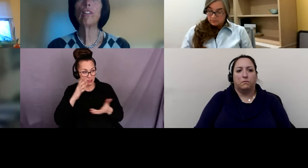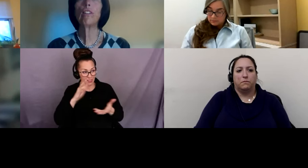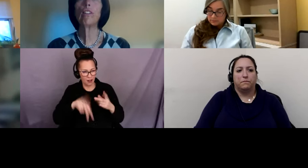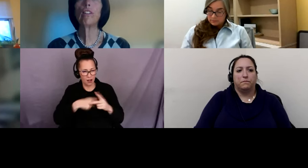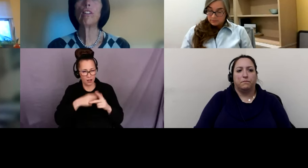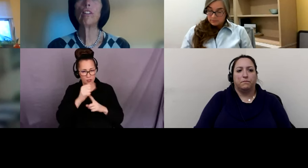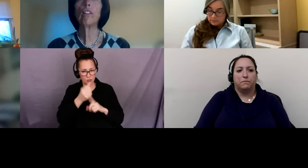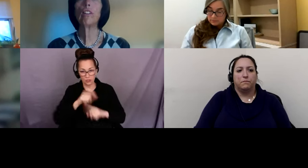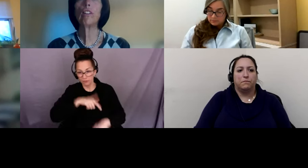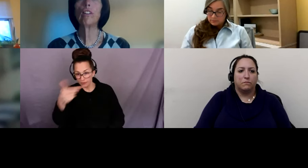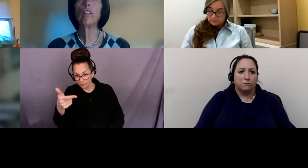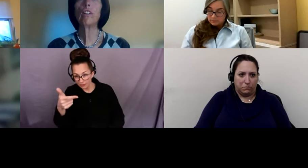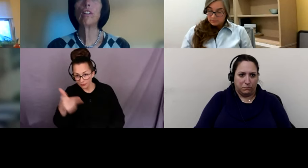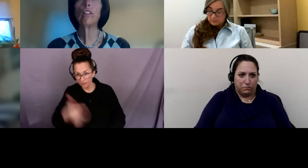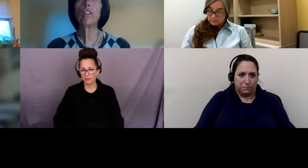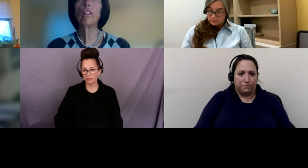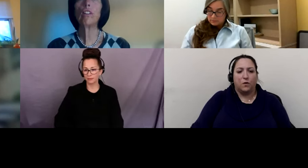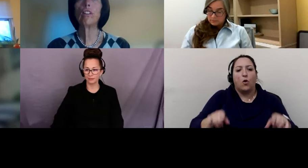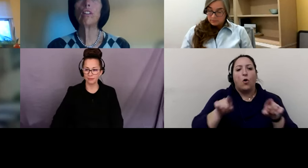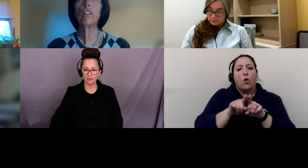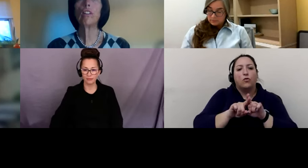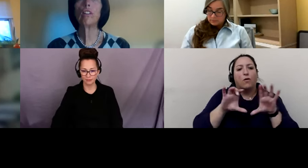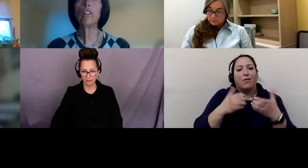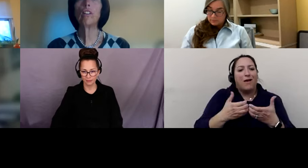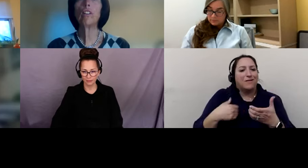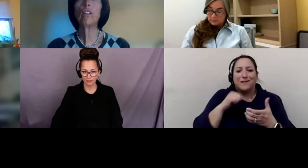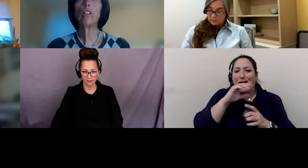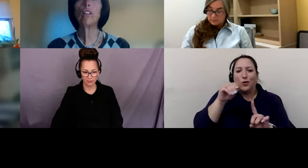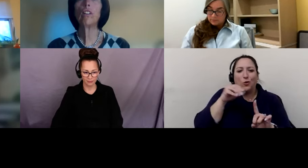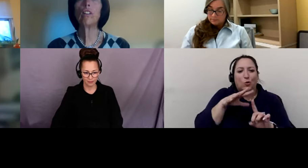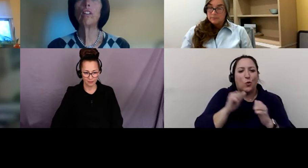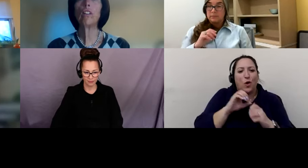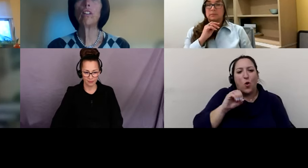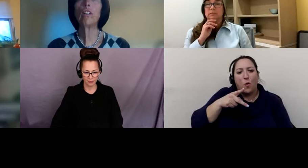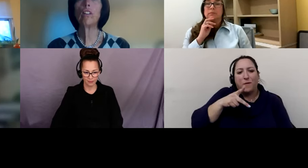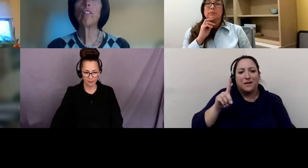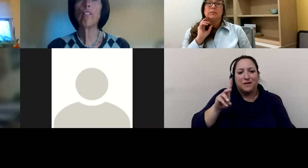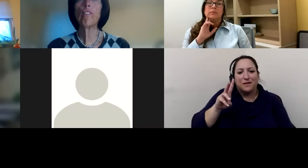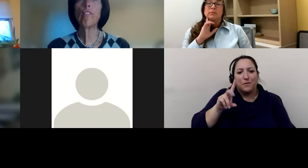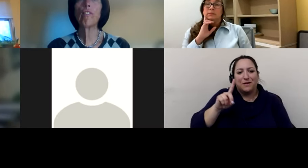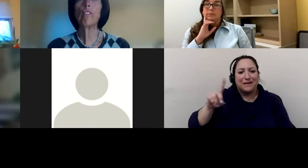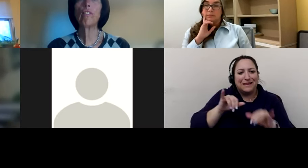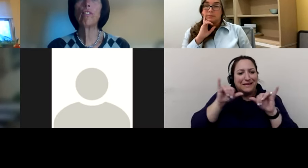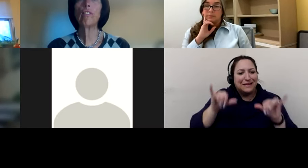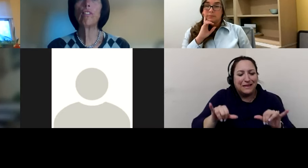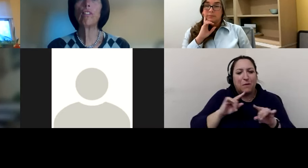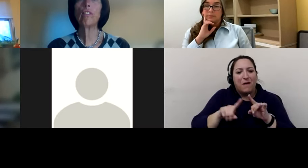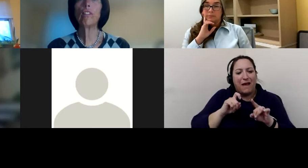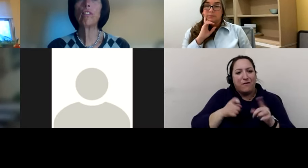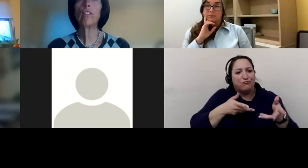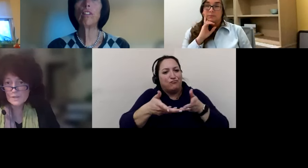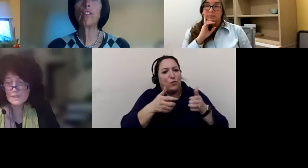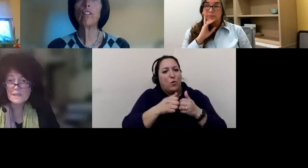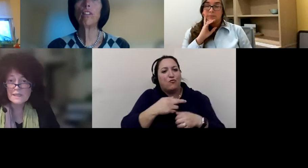We also, because we have class who are not placed exclusively within the OPWDD system, have to interact with